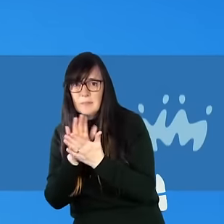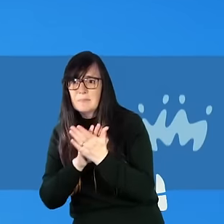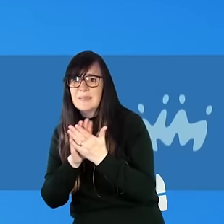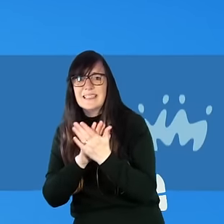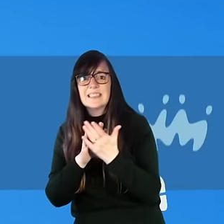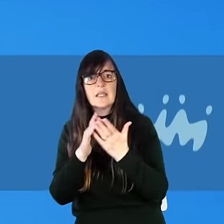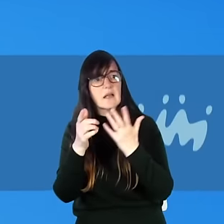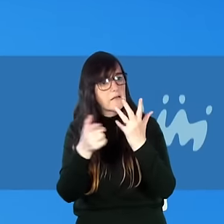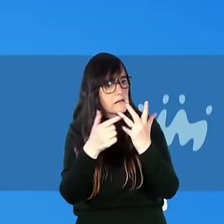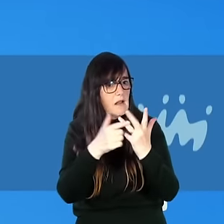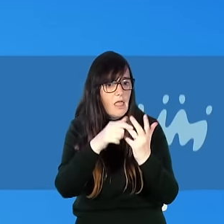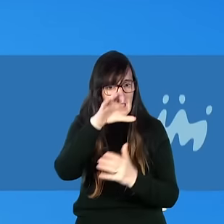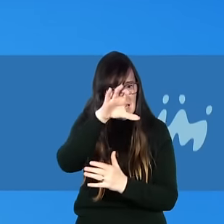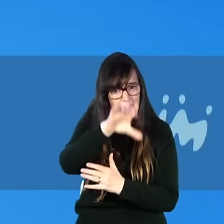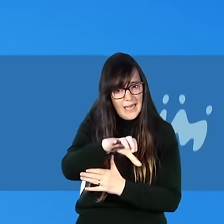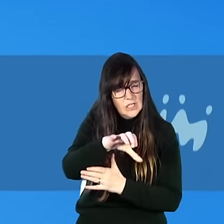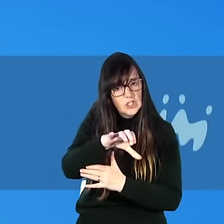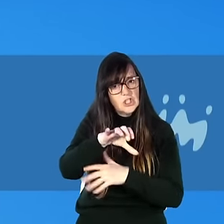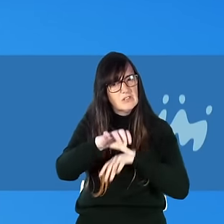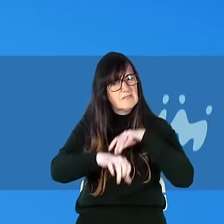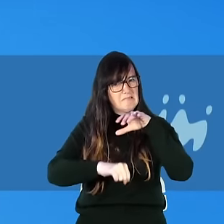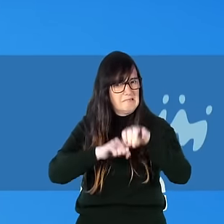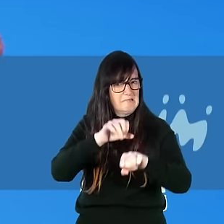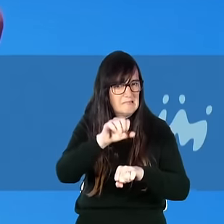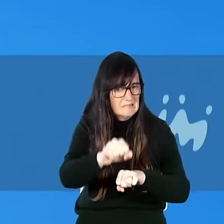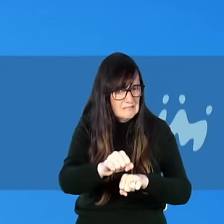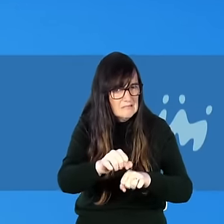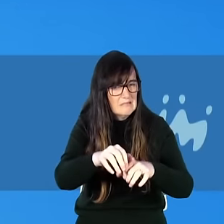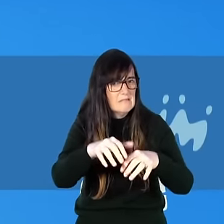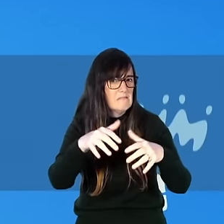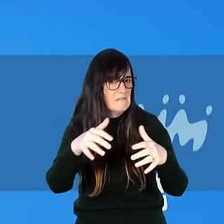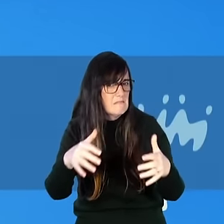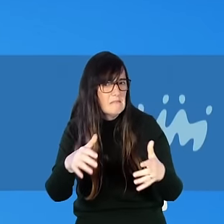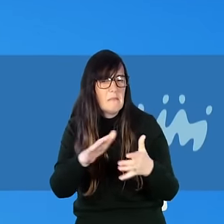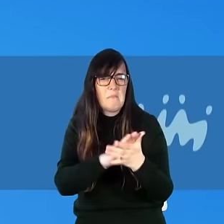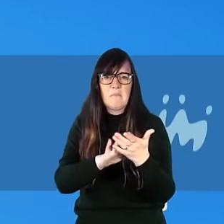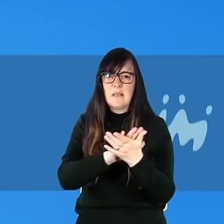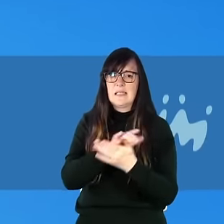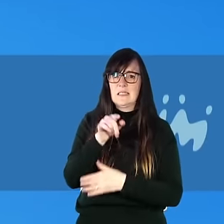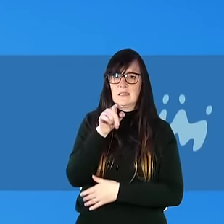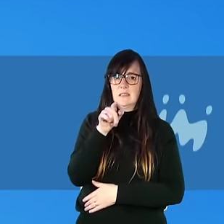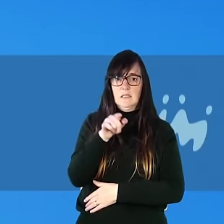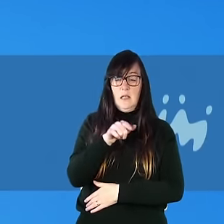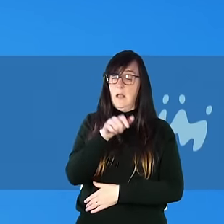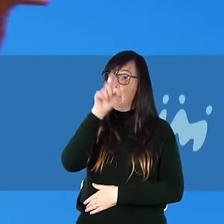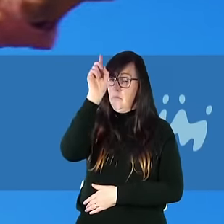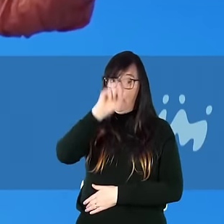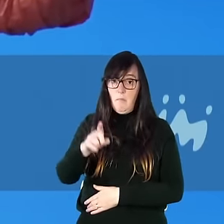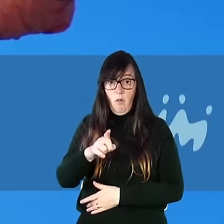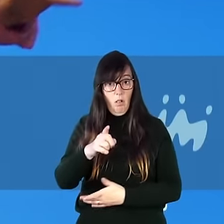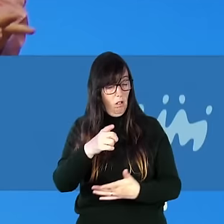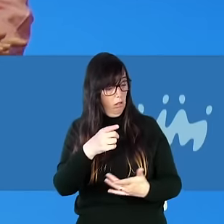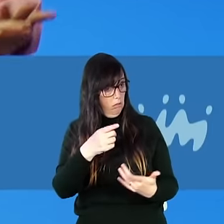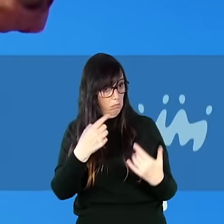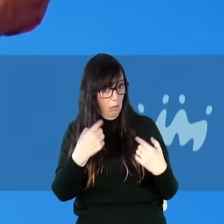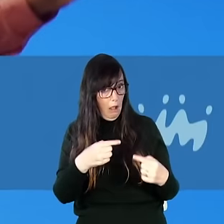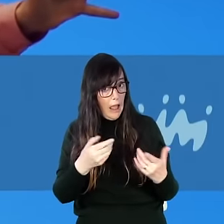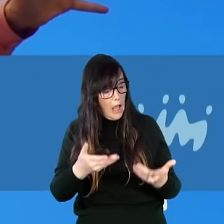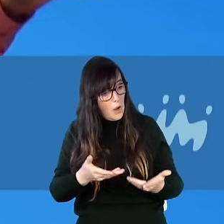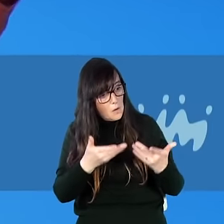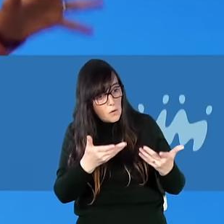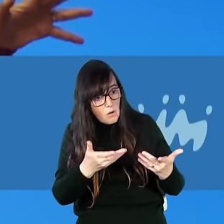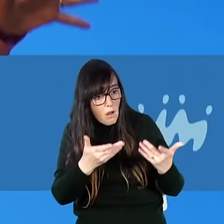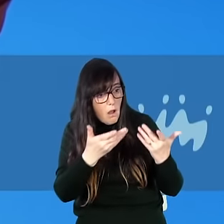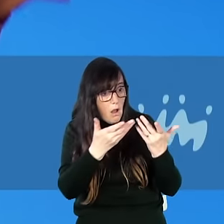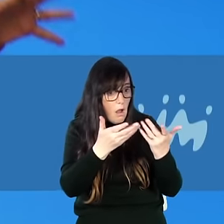another nation under subjection. And the idea is that mankind is allowed to explore and uncover